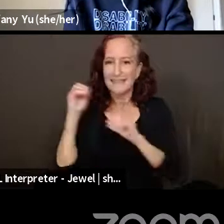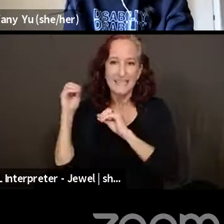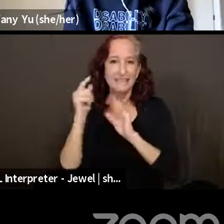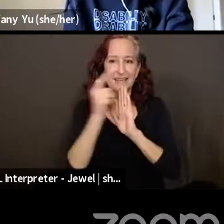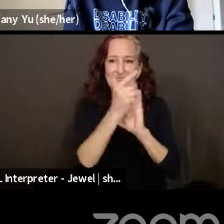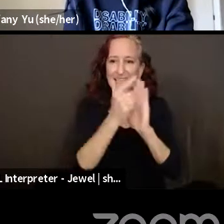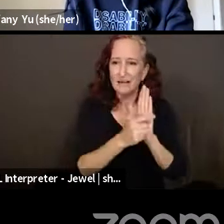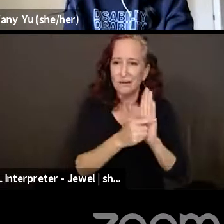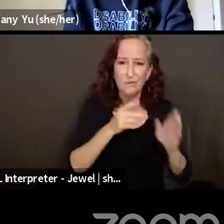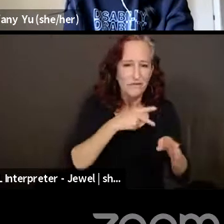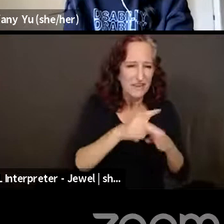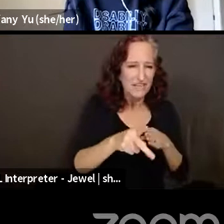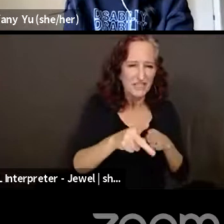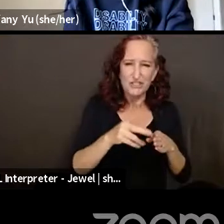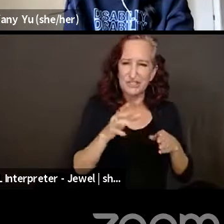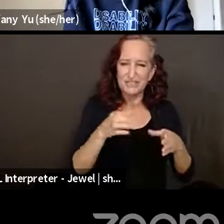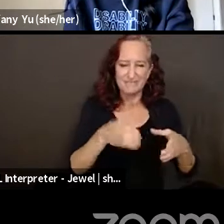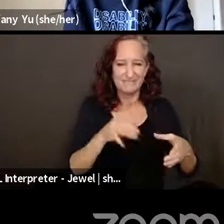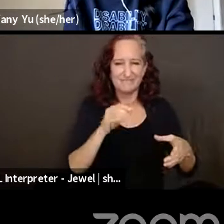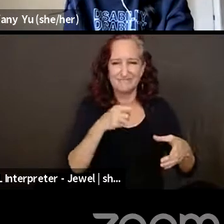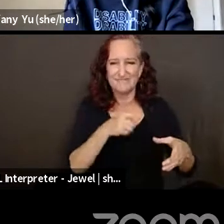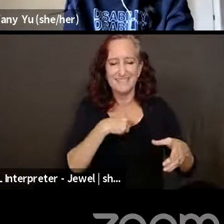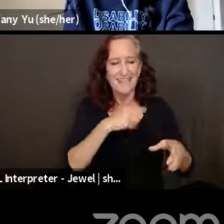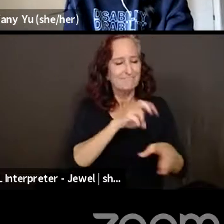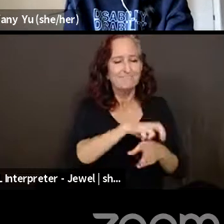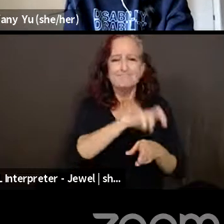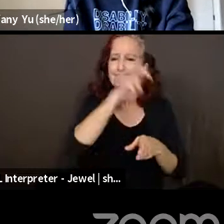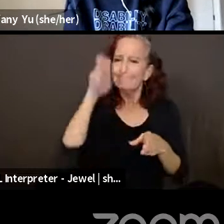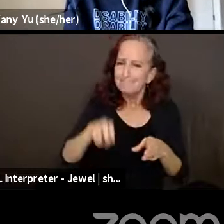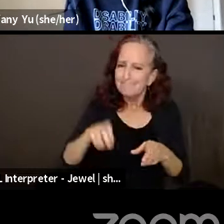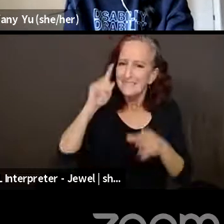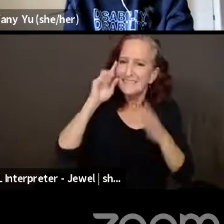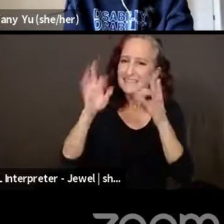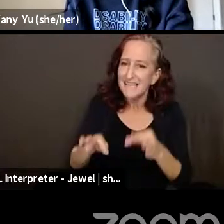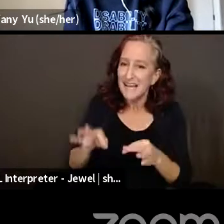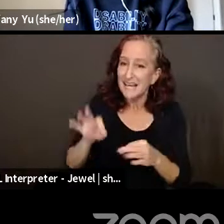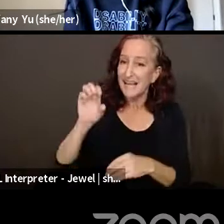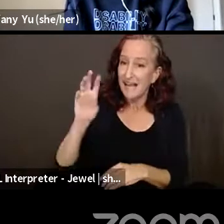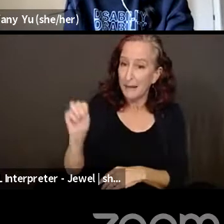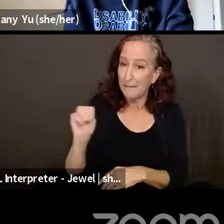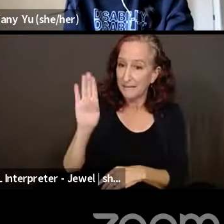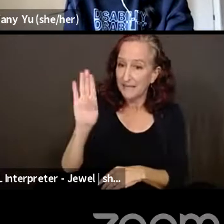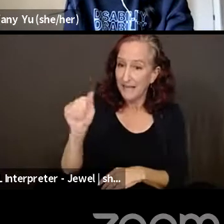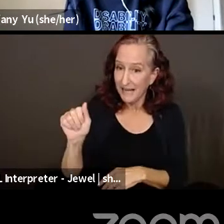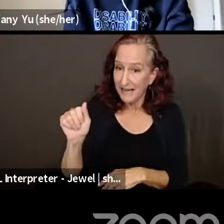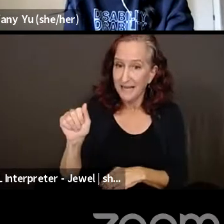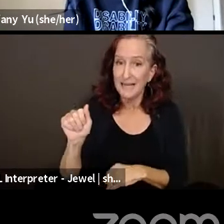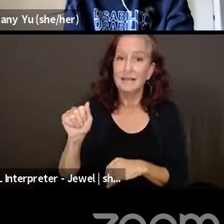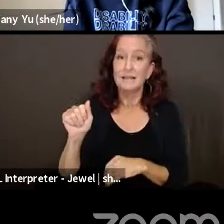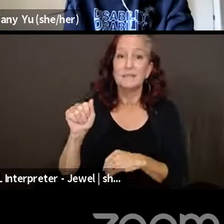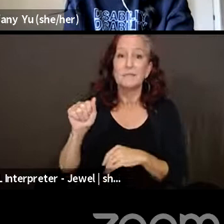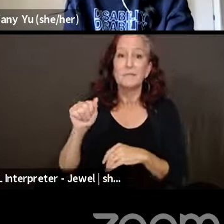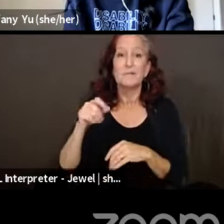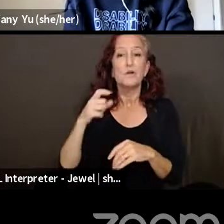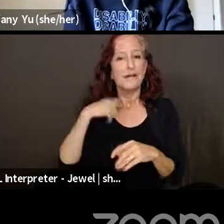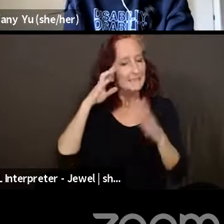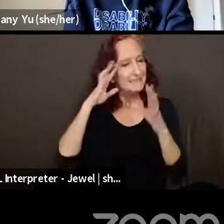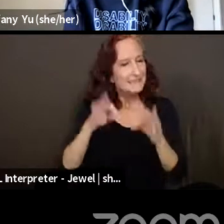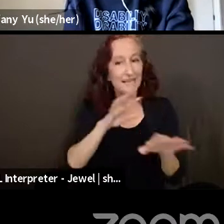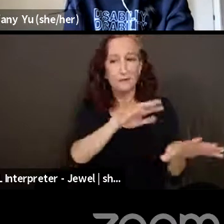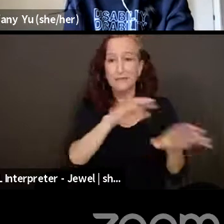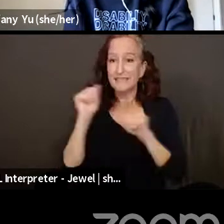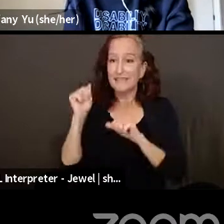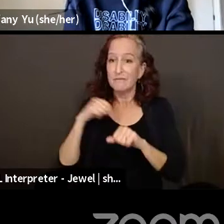silo. So I decided to do an executive MBA. And at the tail end of the executive MBA, I ultimately left my firm to start my own consulting